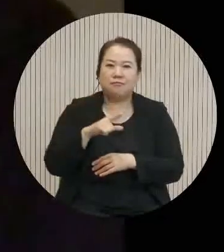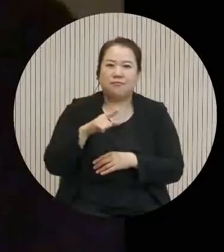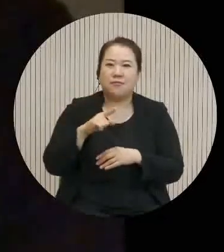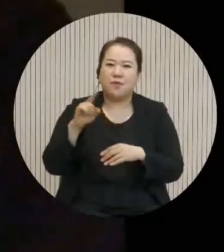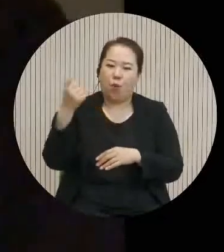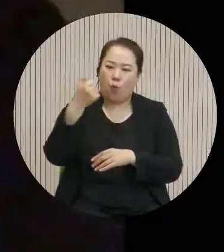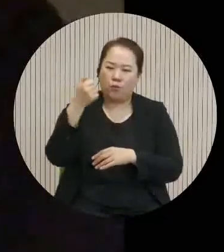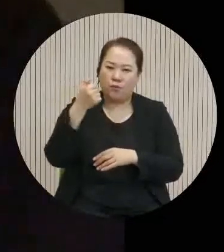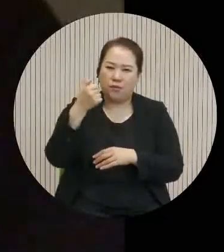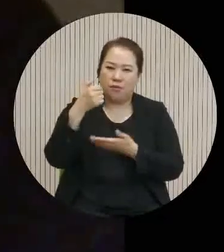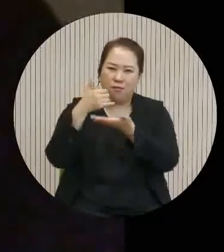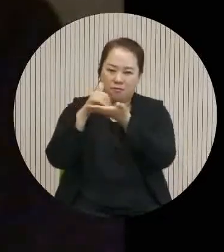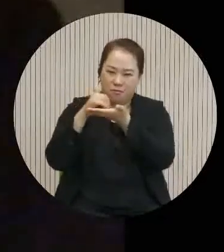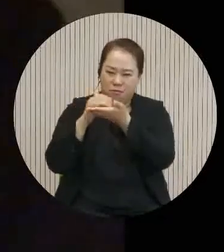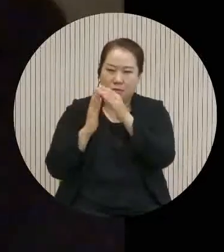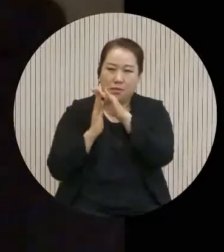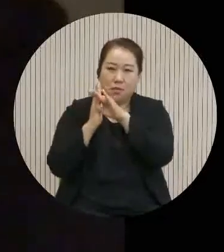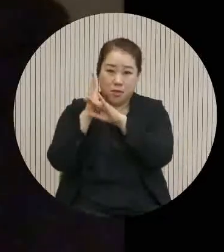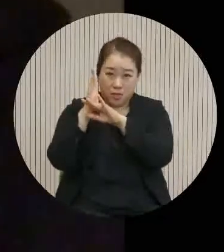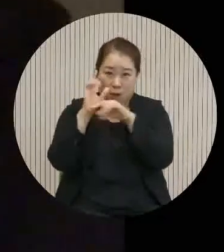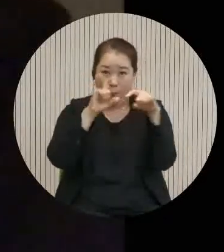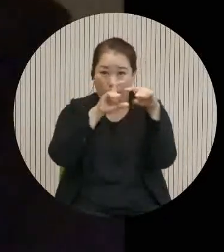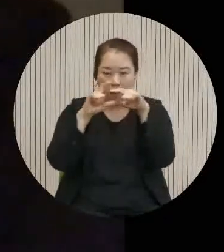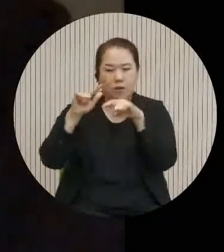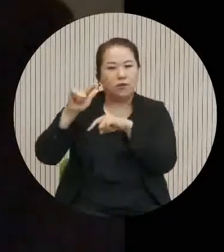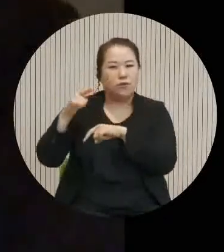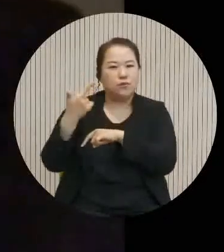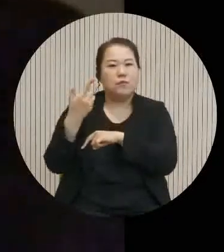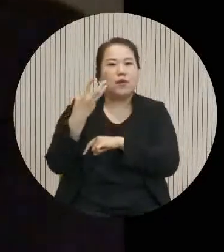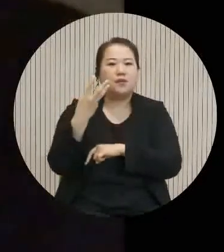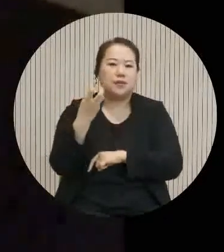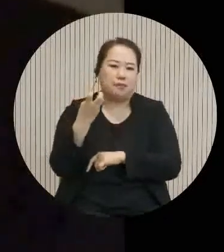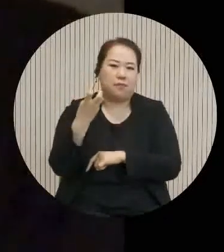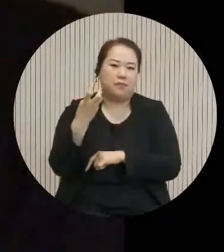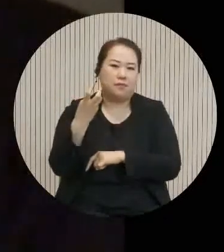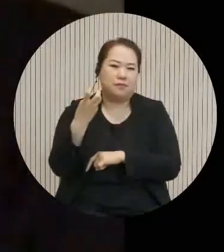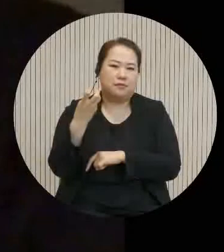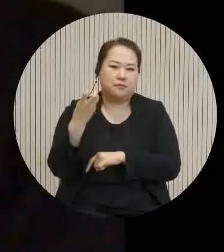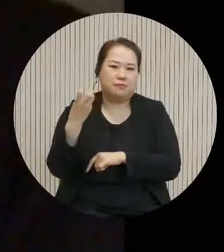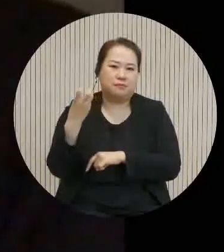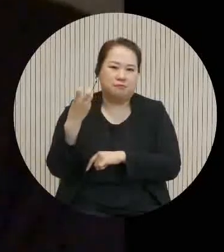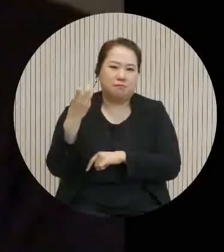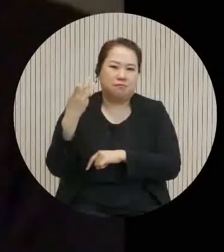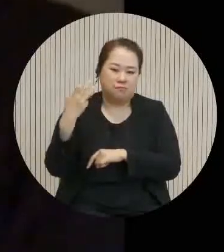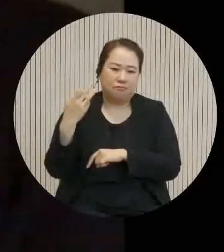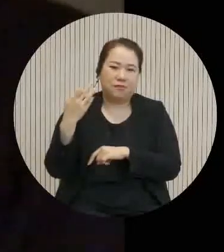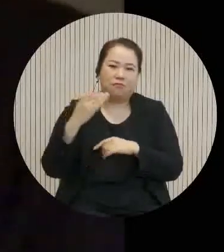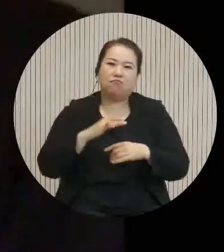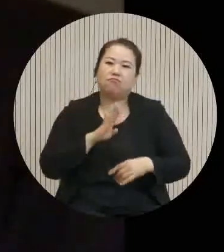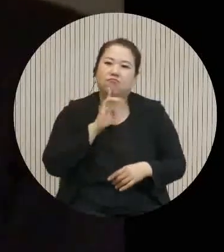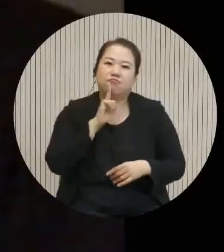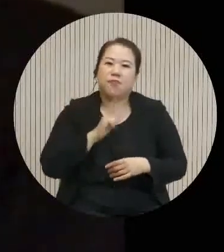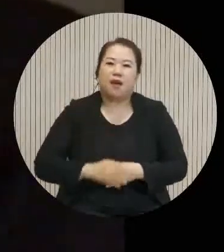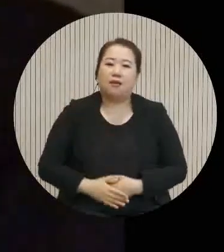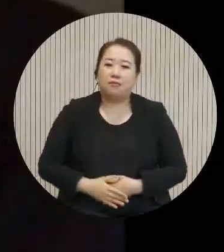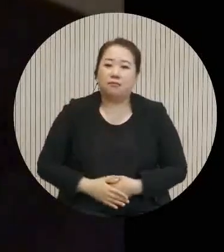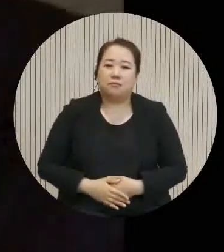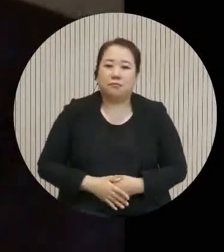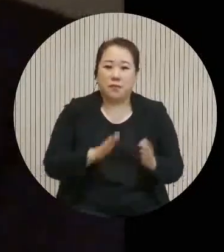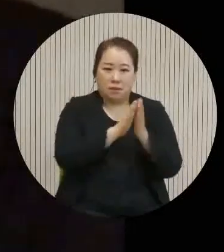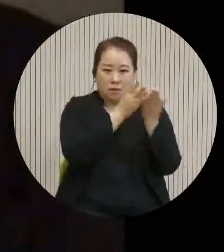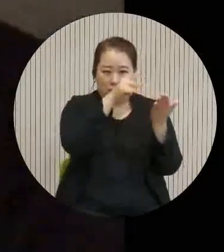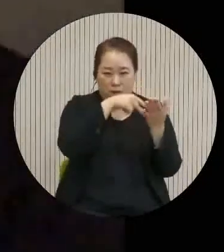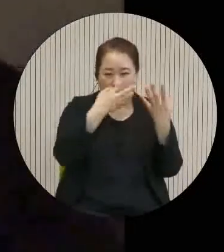50 books, their scores were 613. The more you read, the better you do on these tests. This is